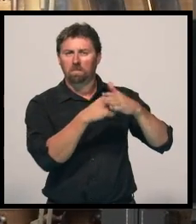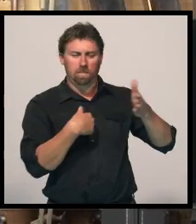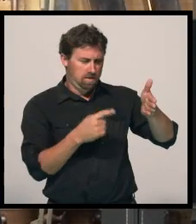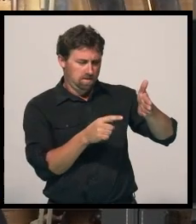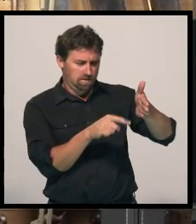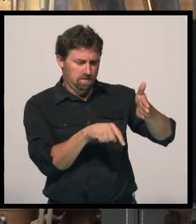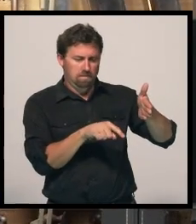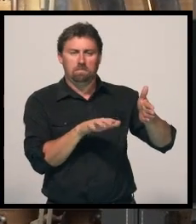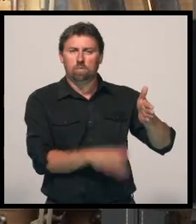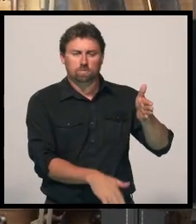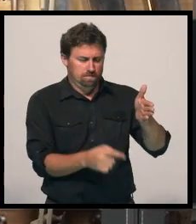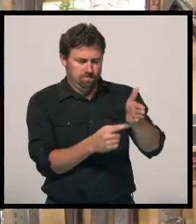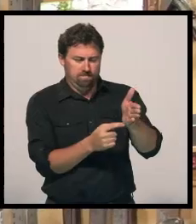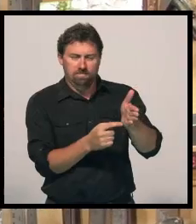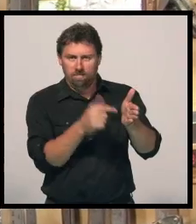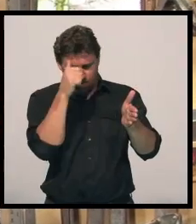the base.